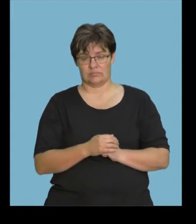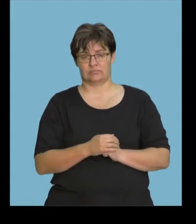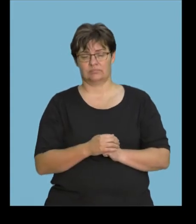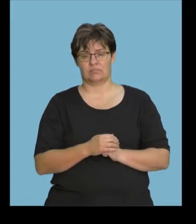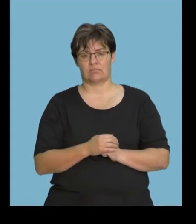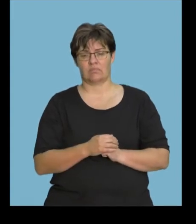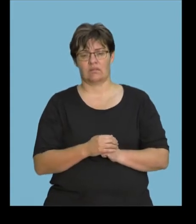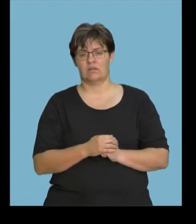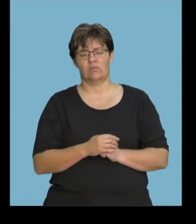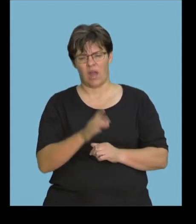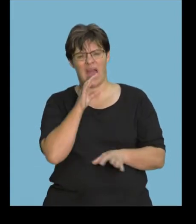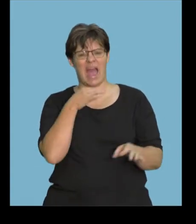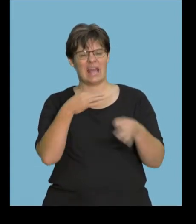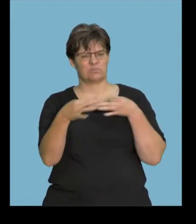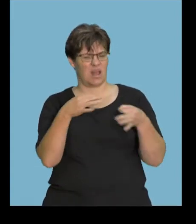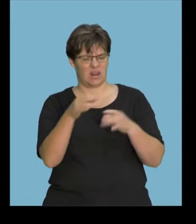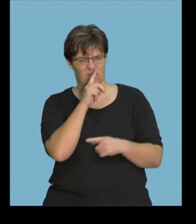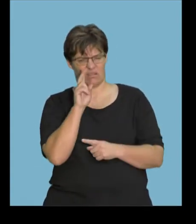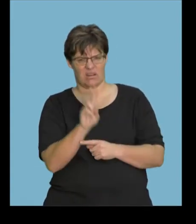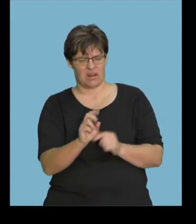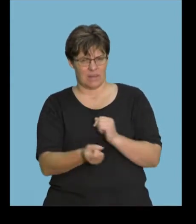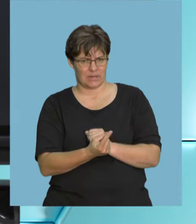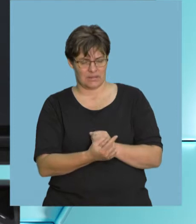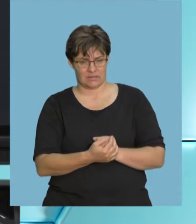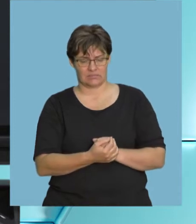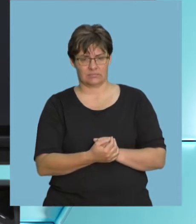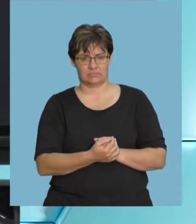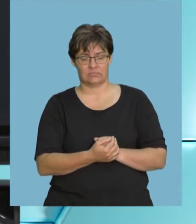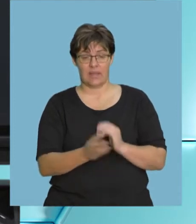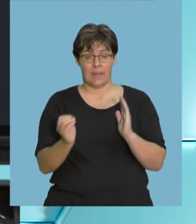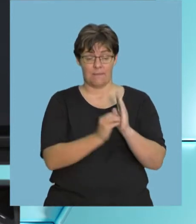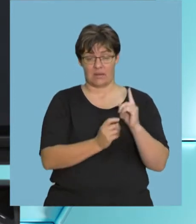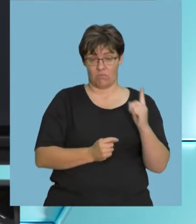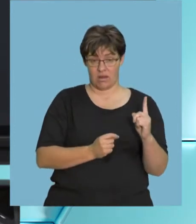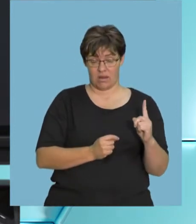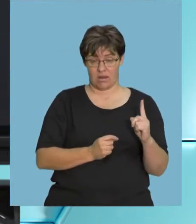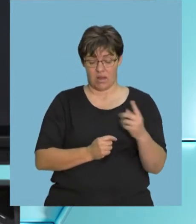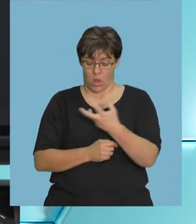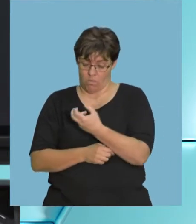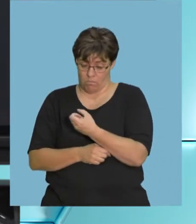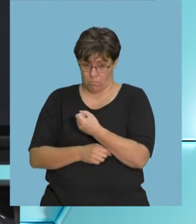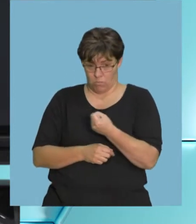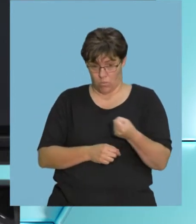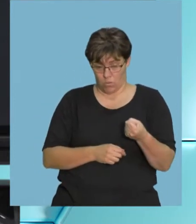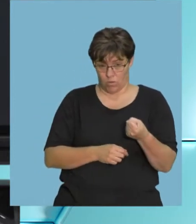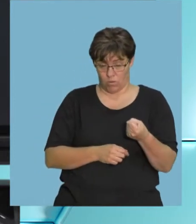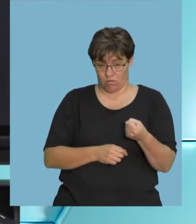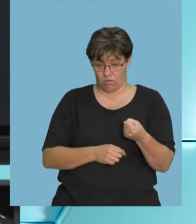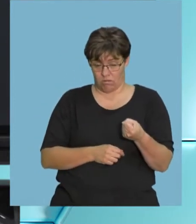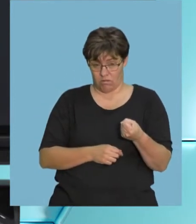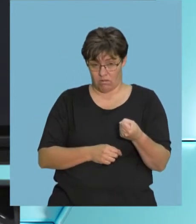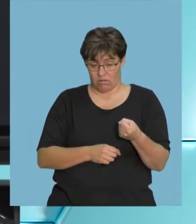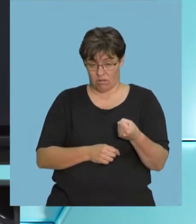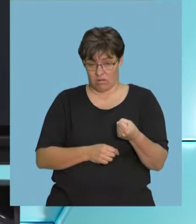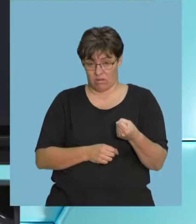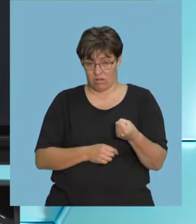Now, let's describe what exactly is going to be observed there. What is going to happen is that magnet 1 pulls magnet